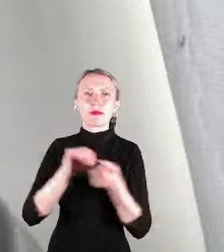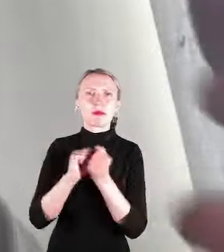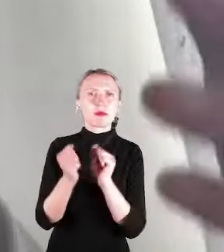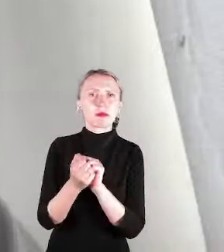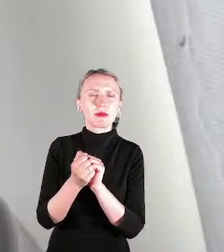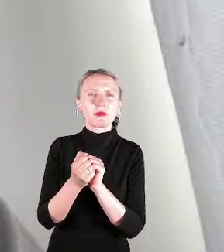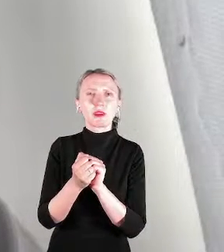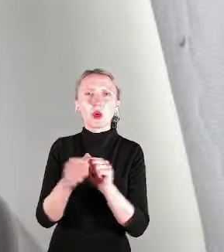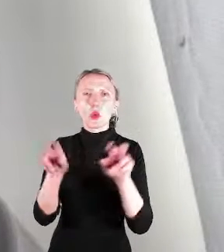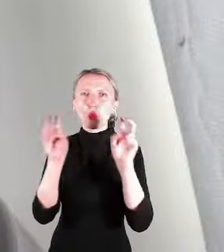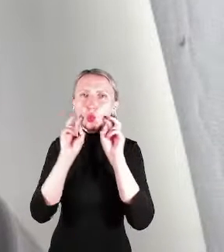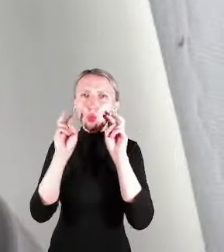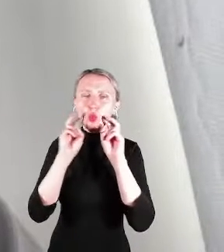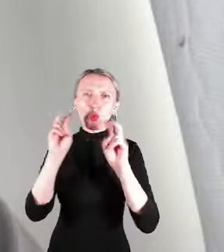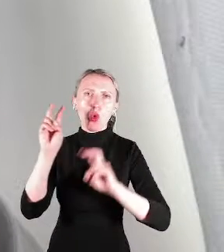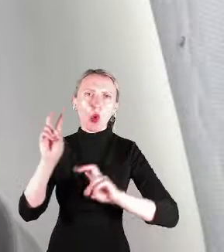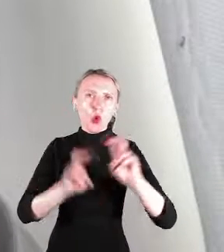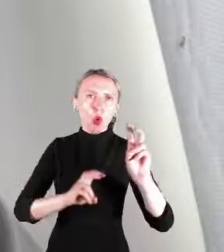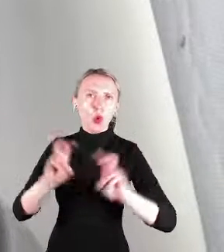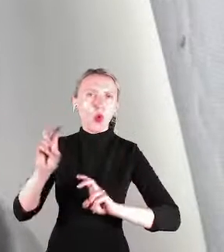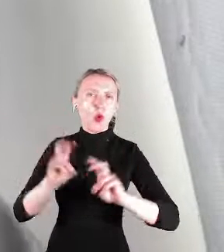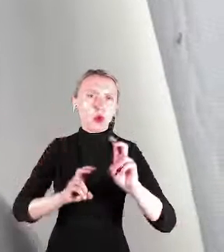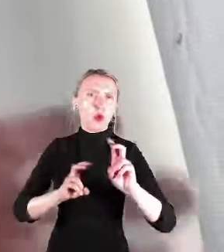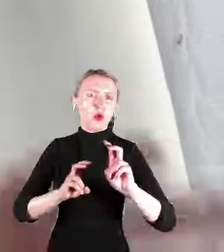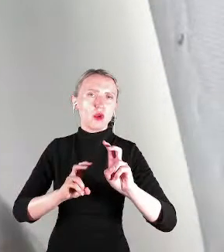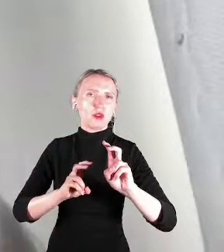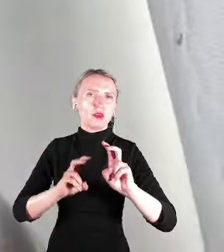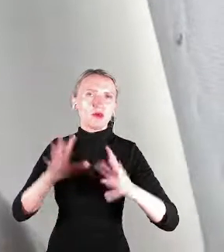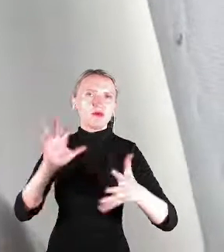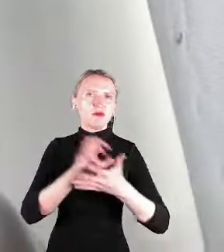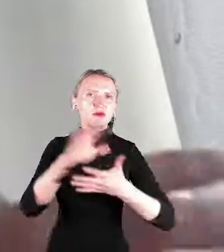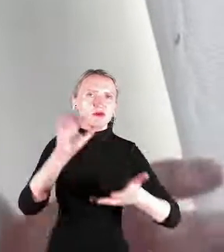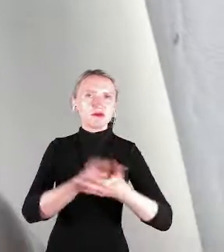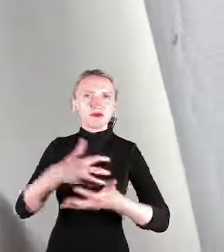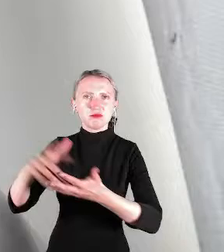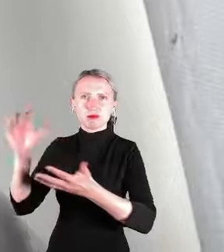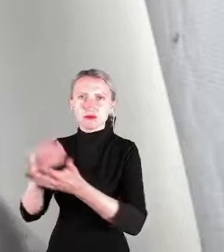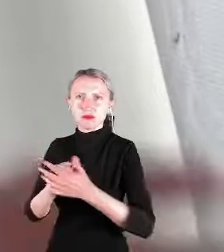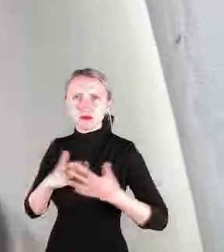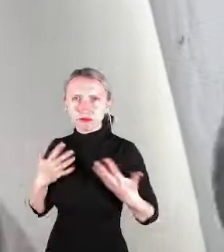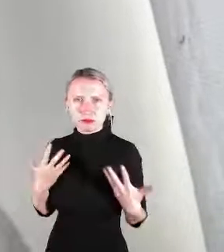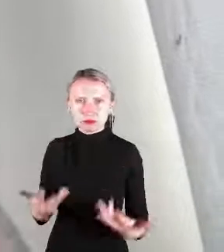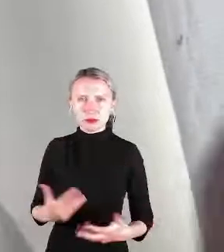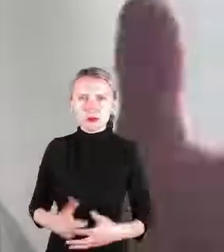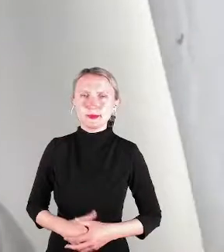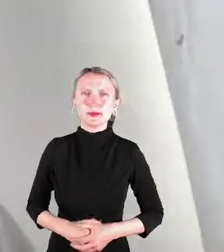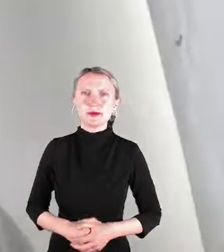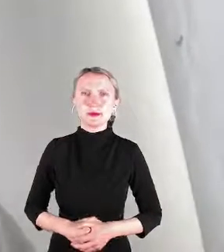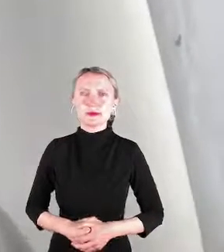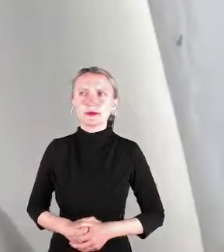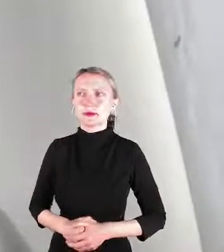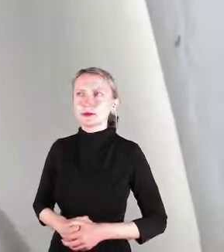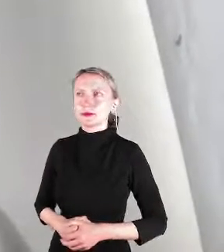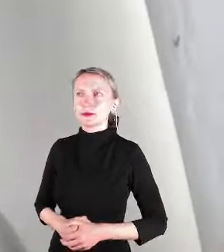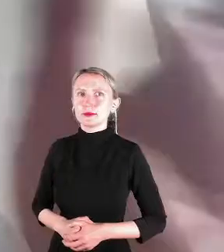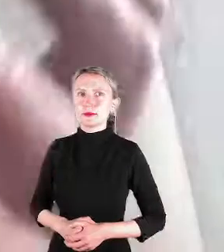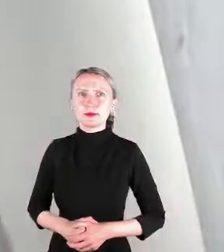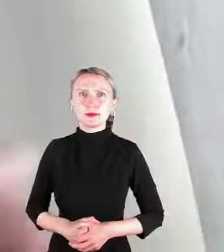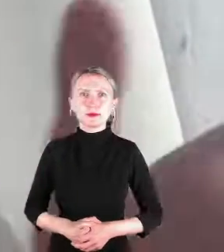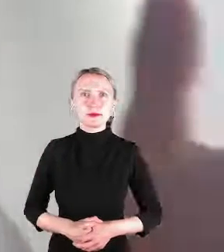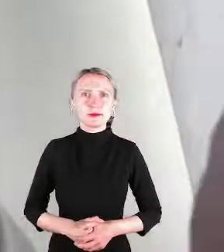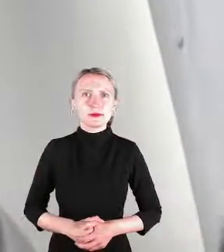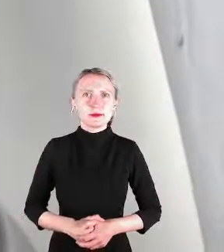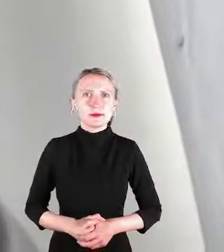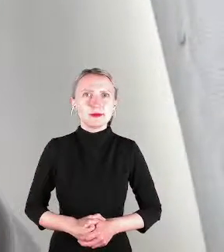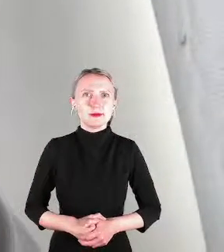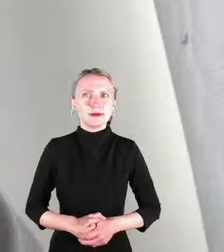was in line with the transfer of the economic power from the old